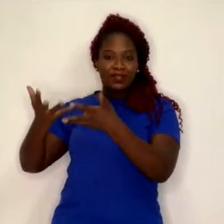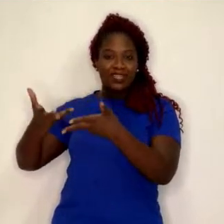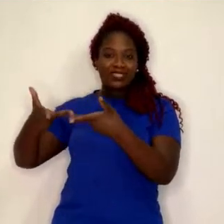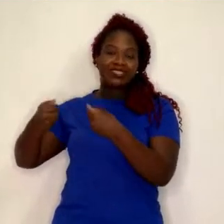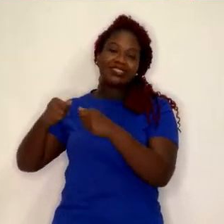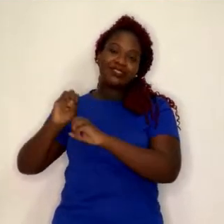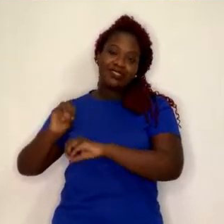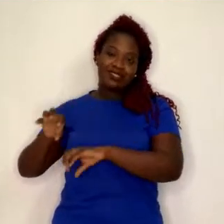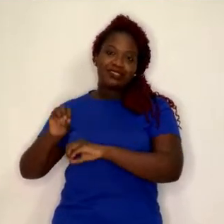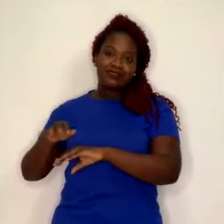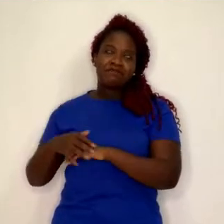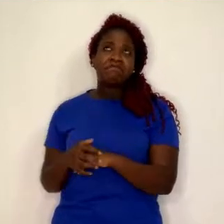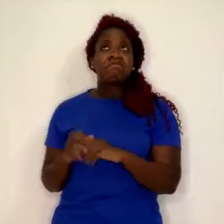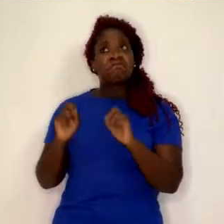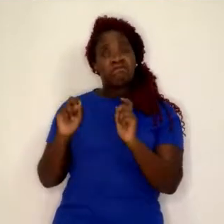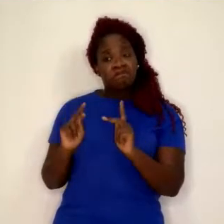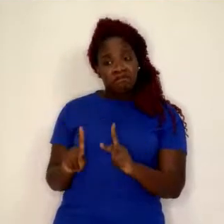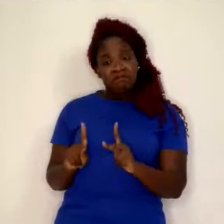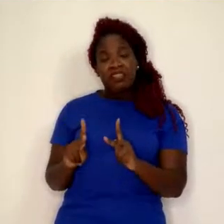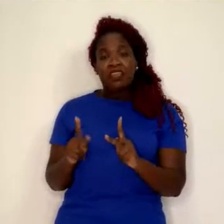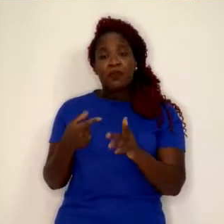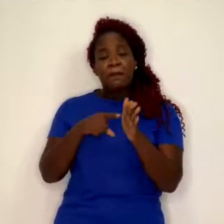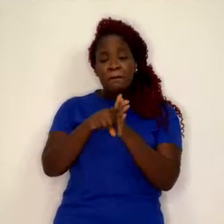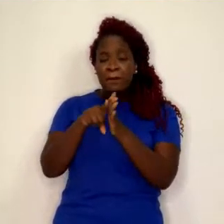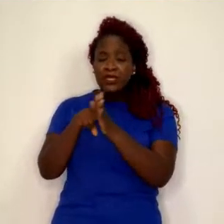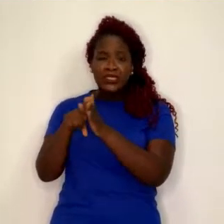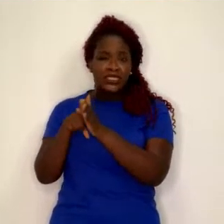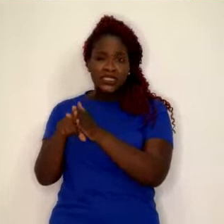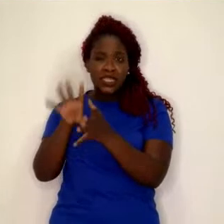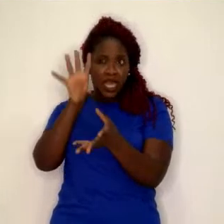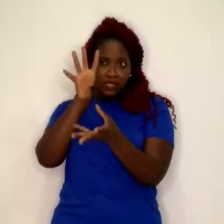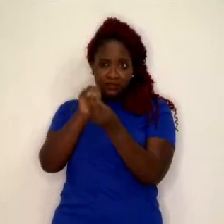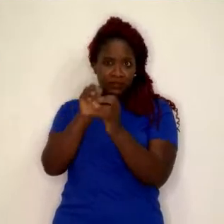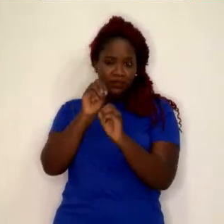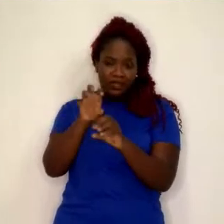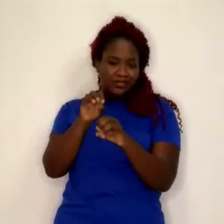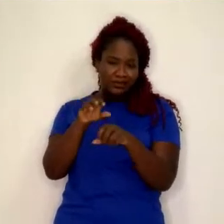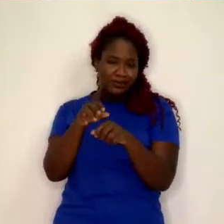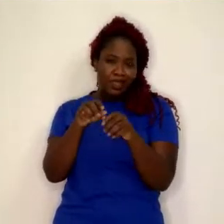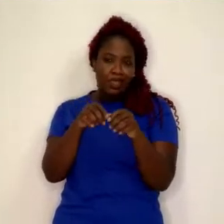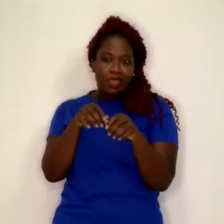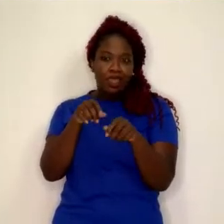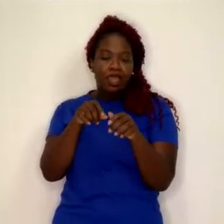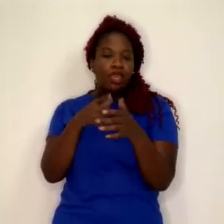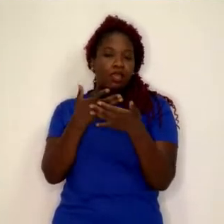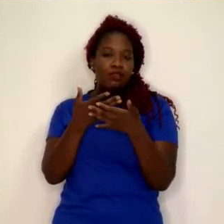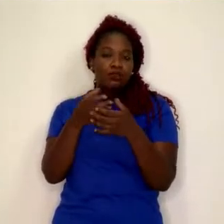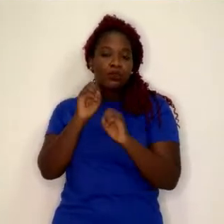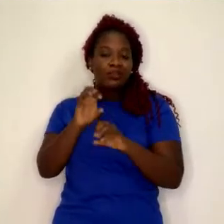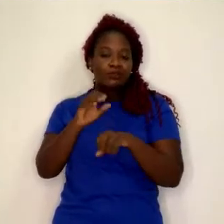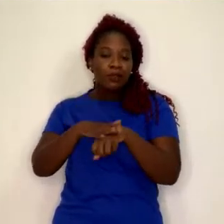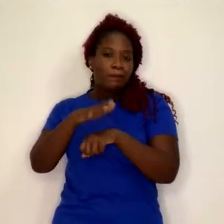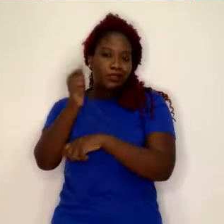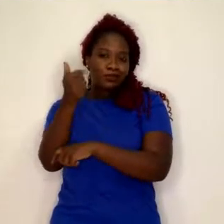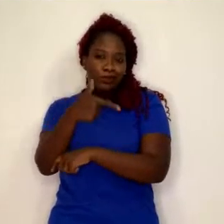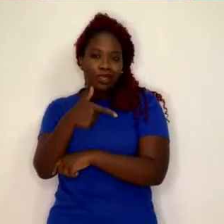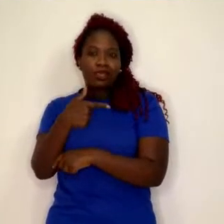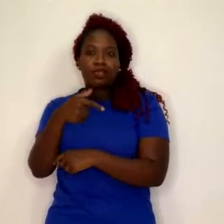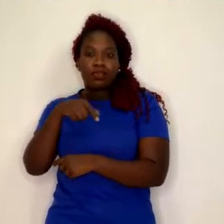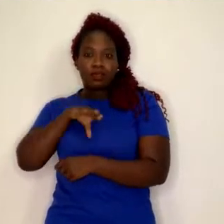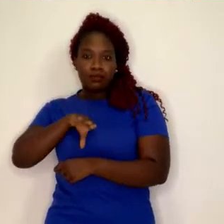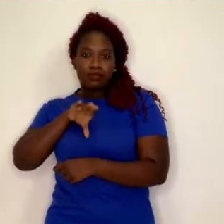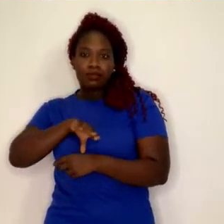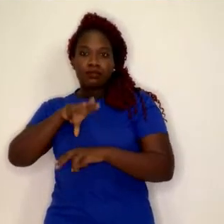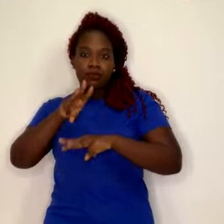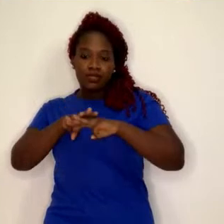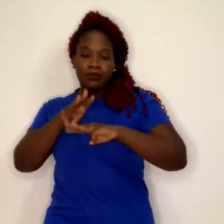there was an improvement in their educational quality. That doesn't summarize education, because education is much